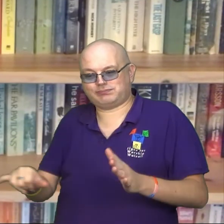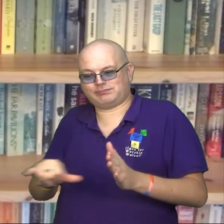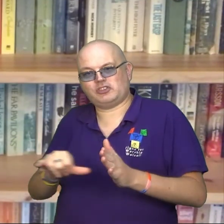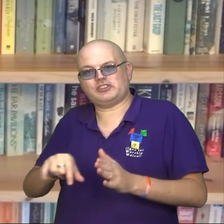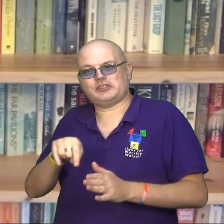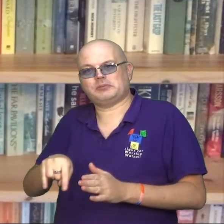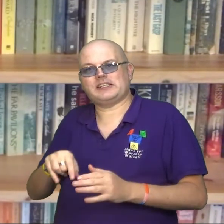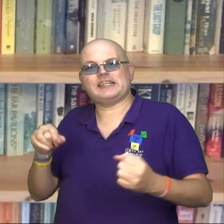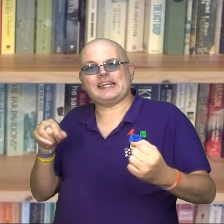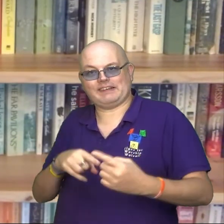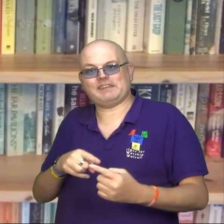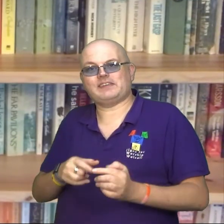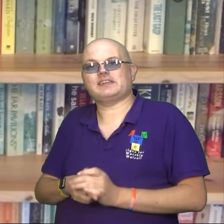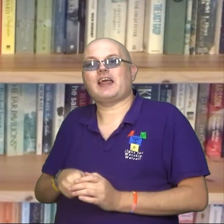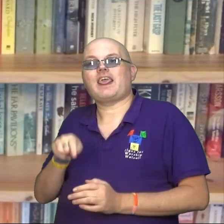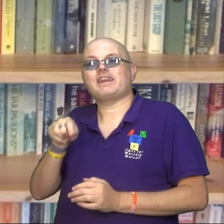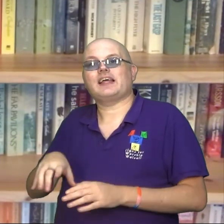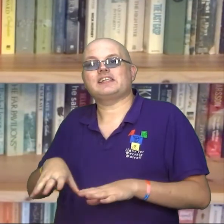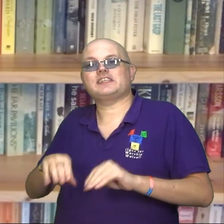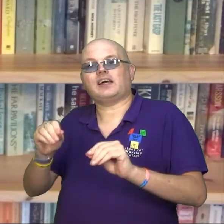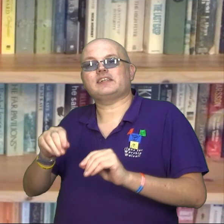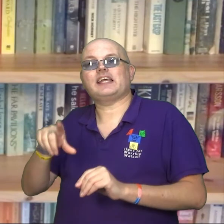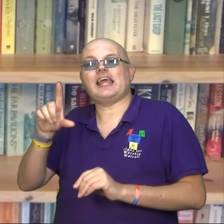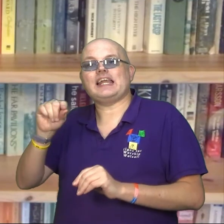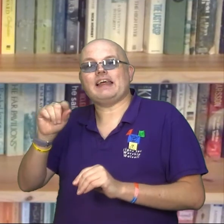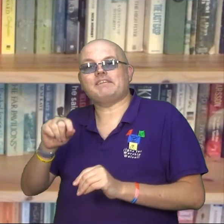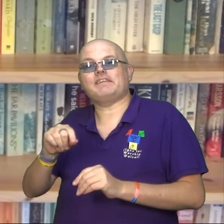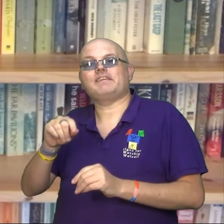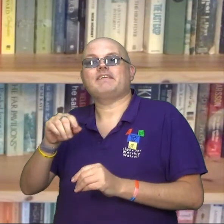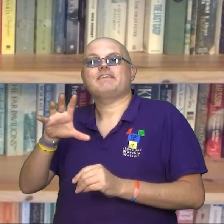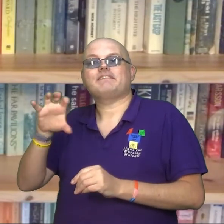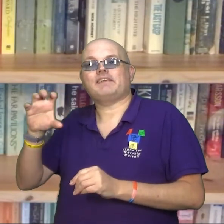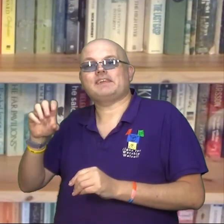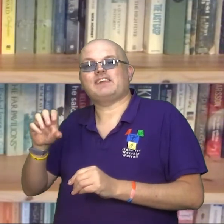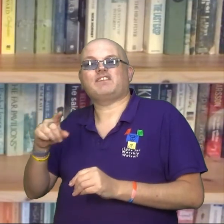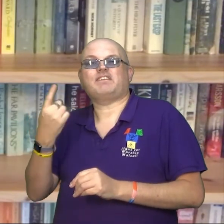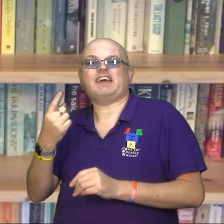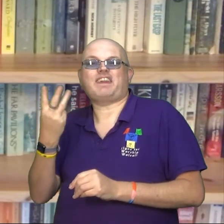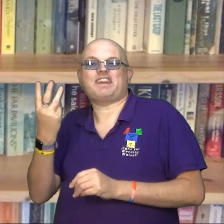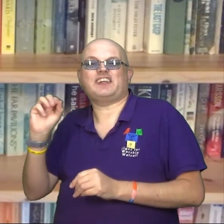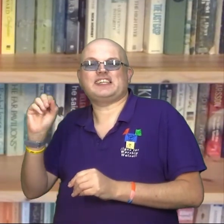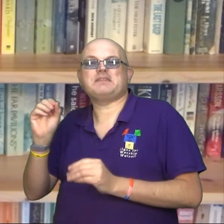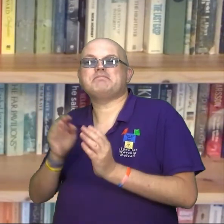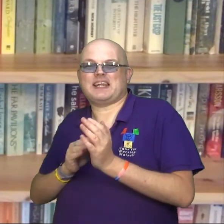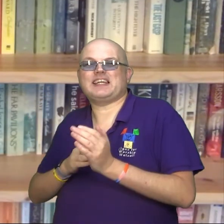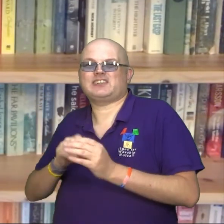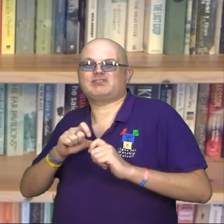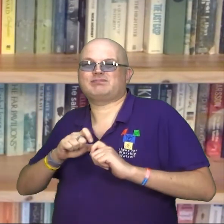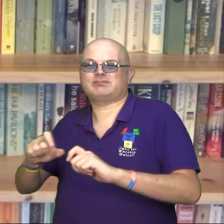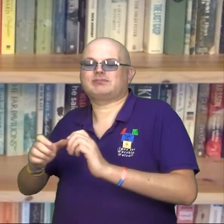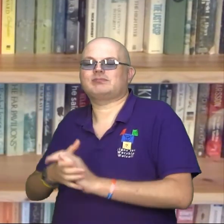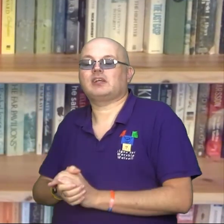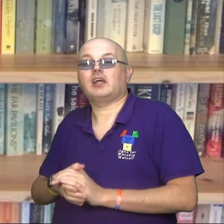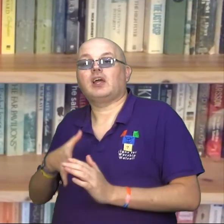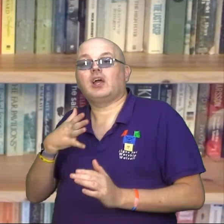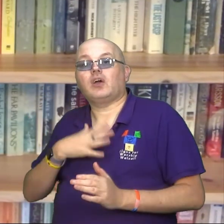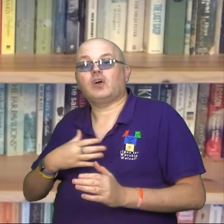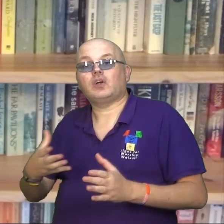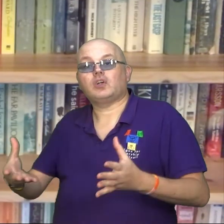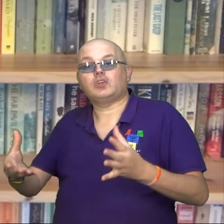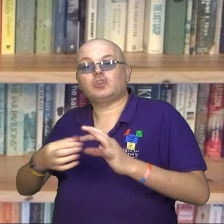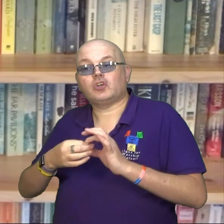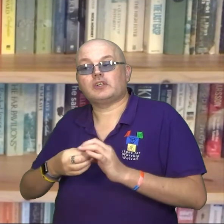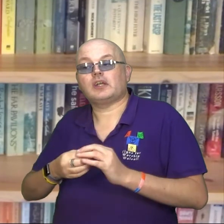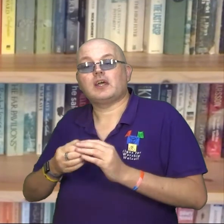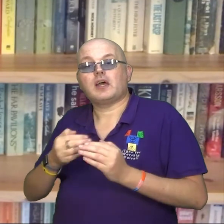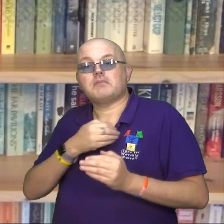the emails that we've already sent out. That will start at about 11:15 and last for about 30 minutes. If